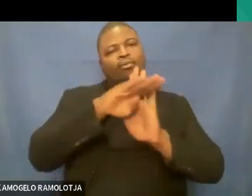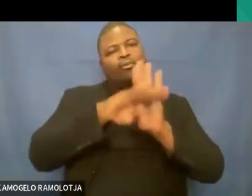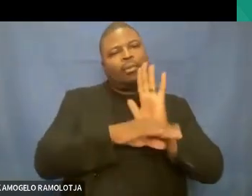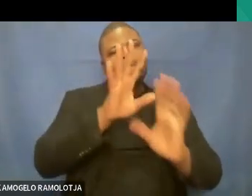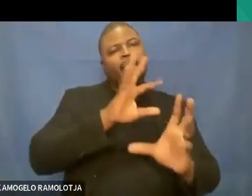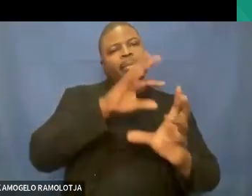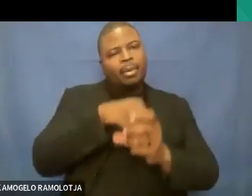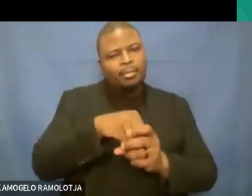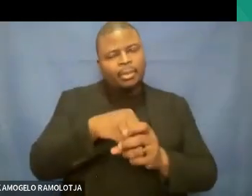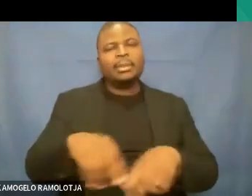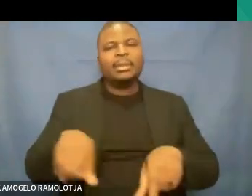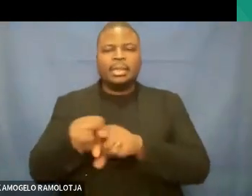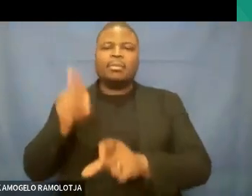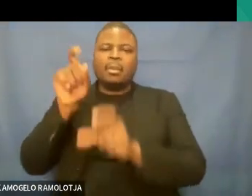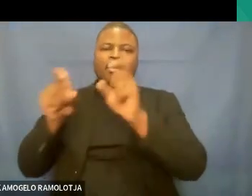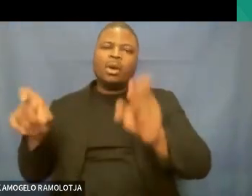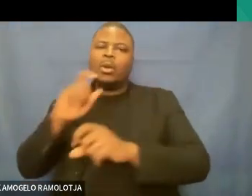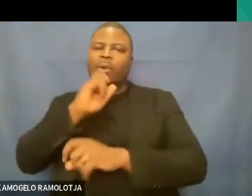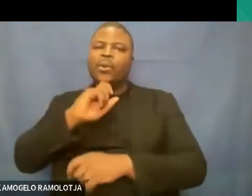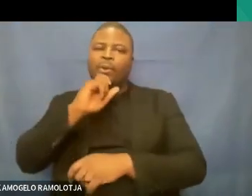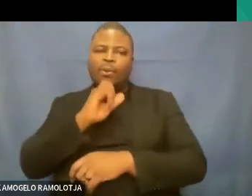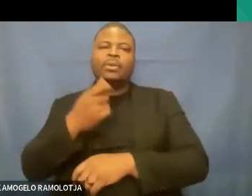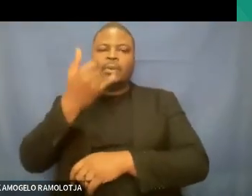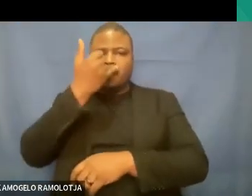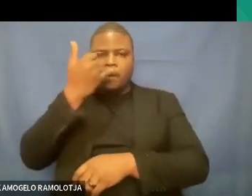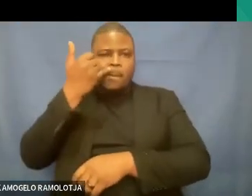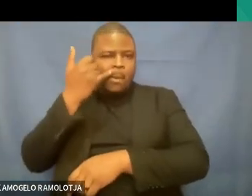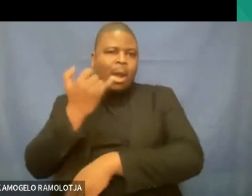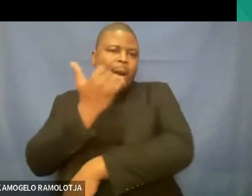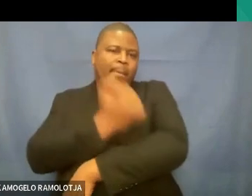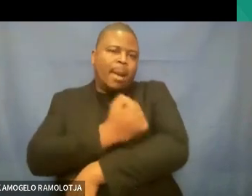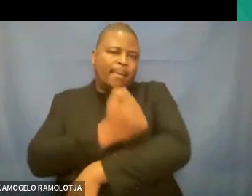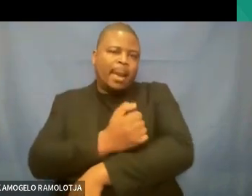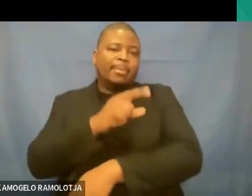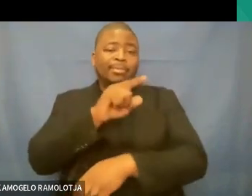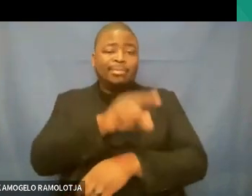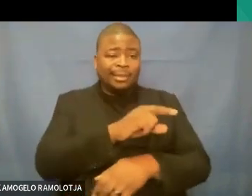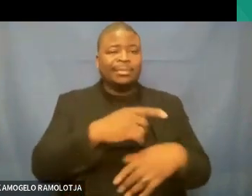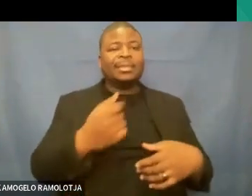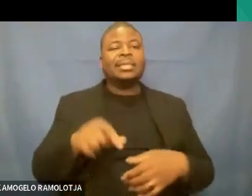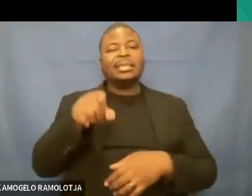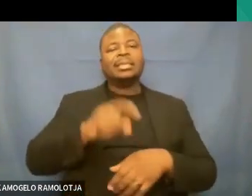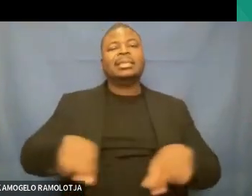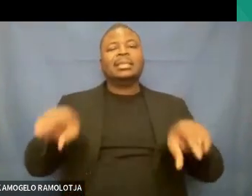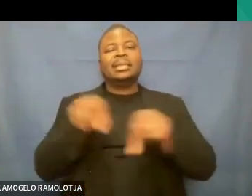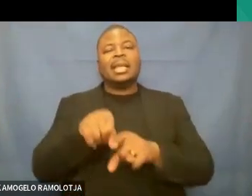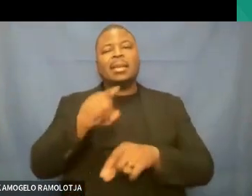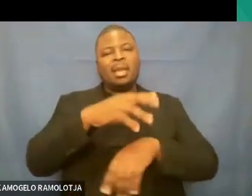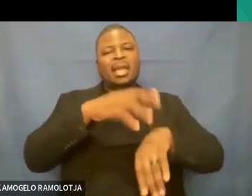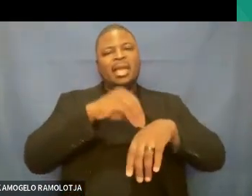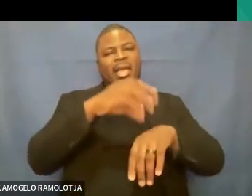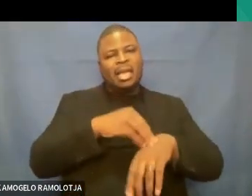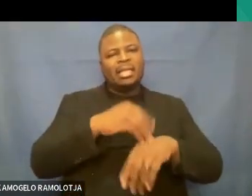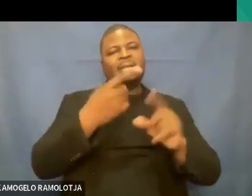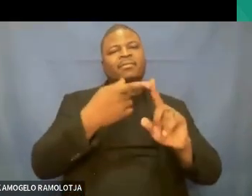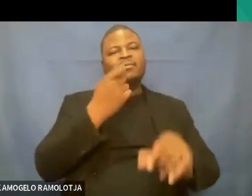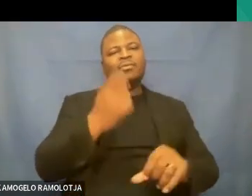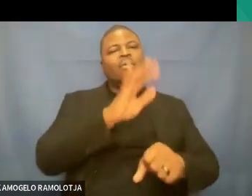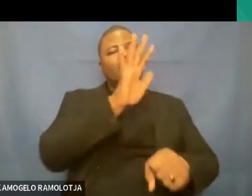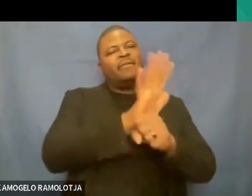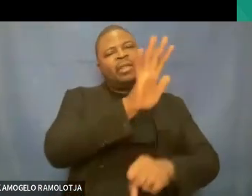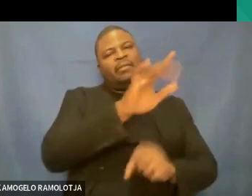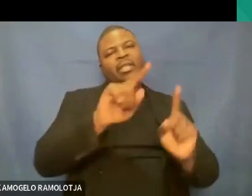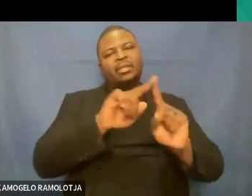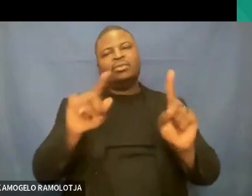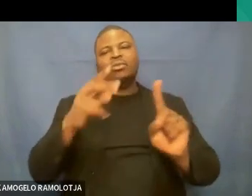drugs program. The adolescents and young people program currently serves ages 10 to 24 under the existing grant